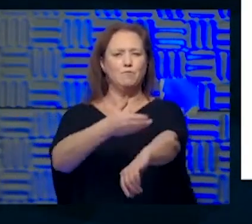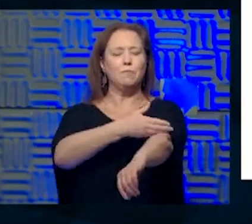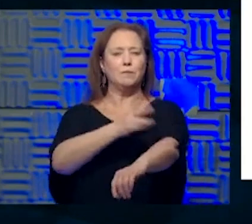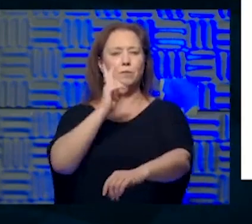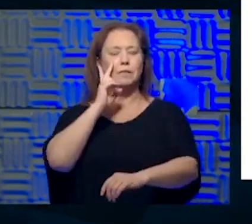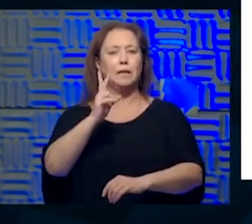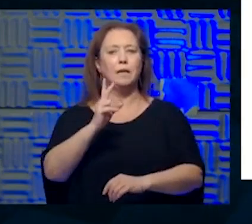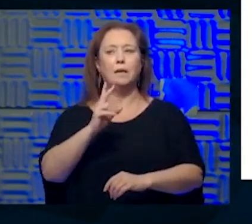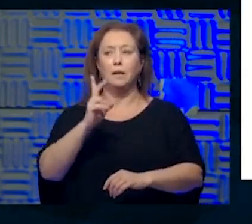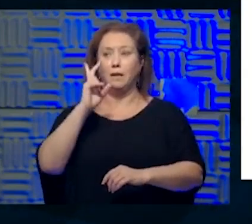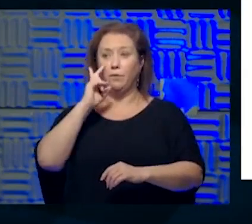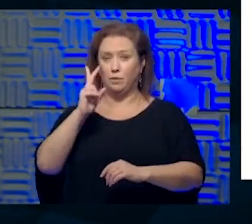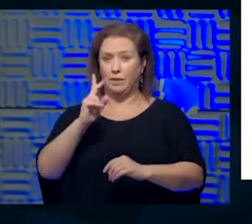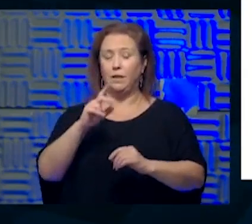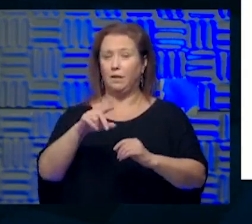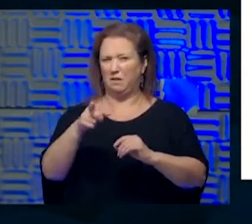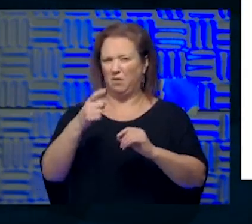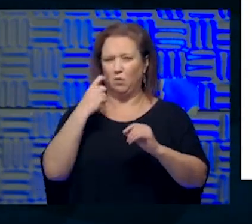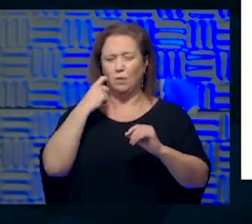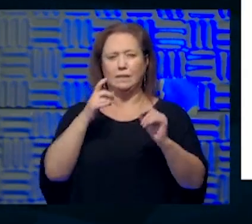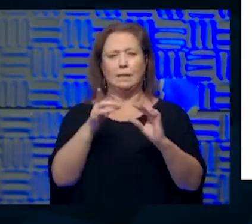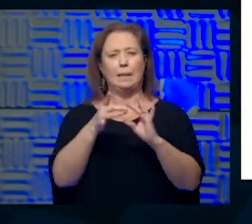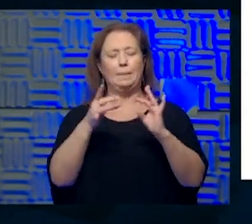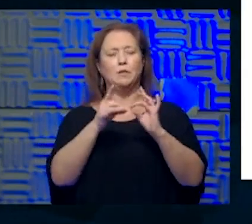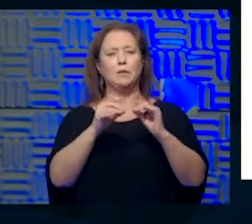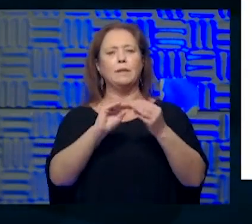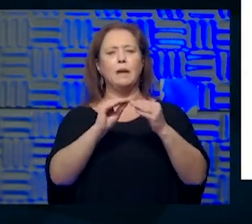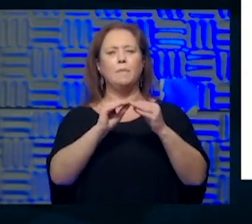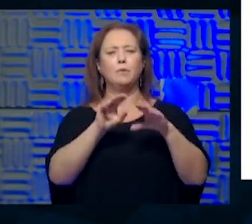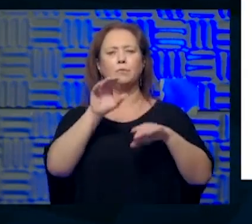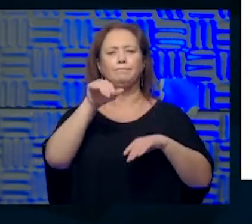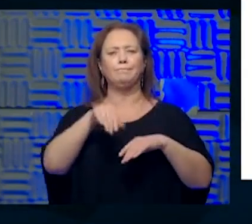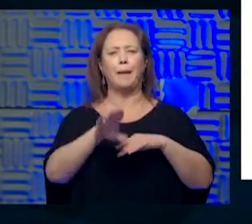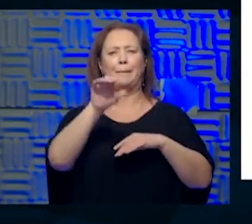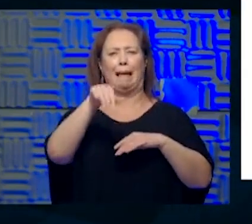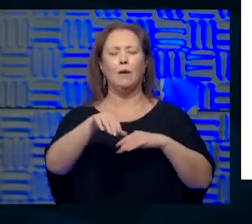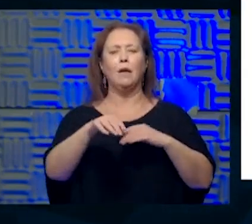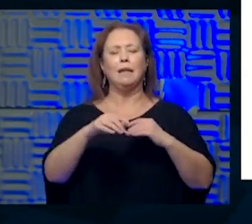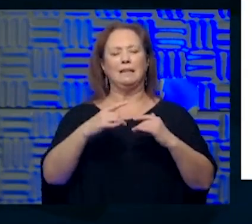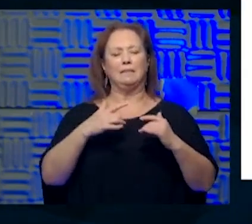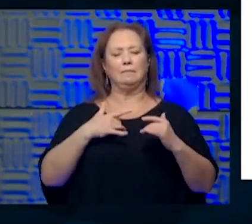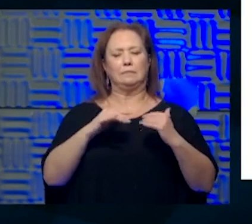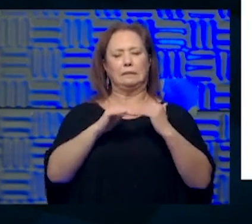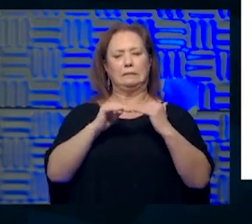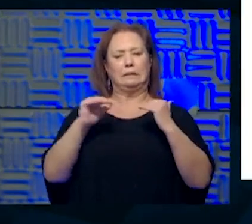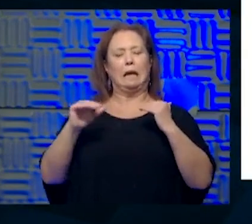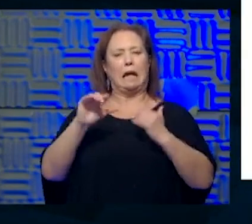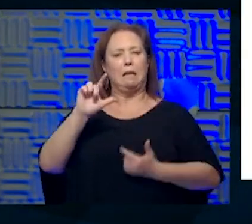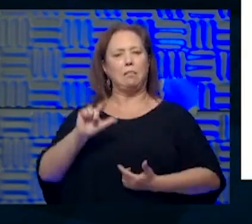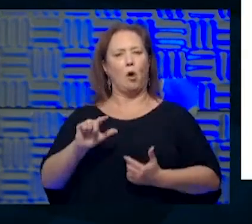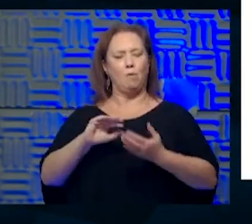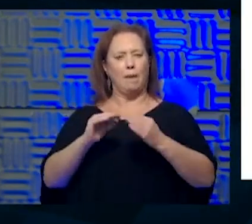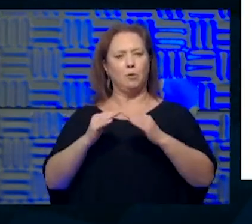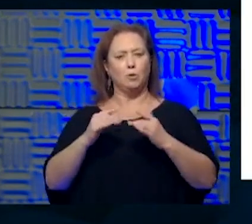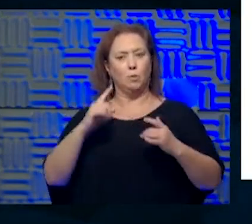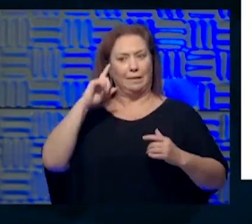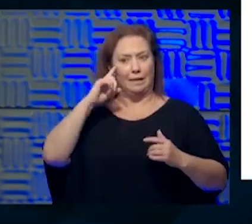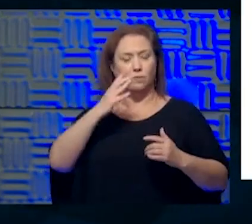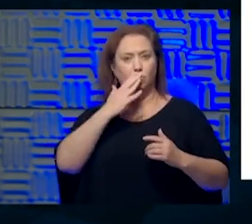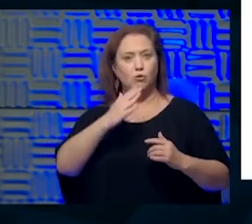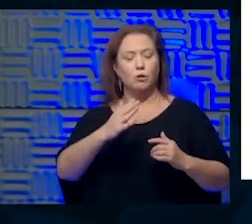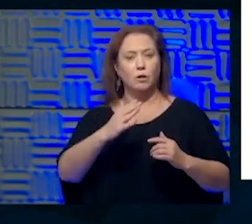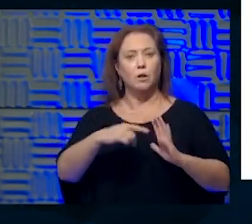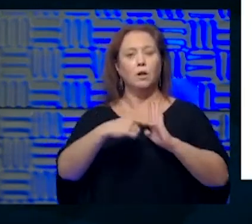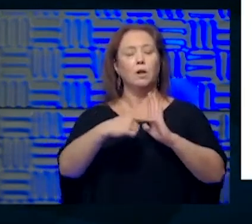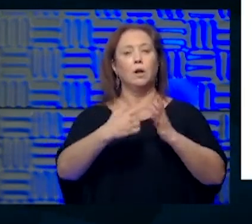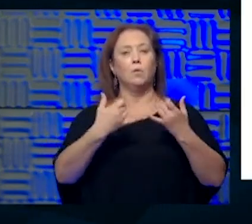Hawkinson, our hospitalization numbers, although they bounce around, they've stabilized somewhat at lower levels, which we think is good. But